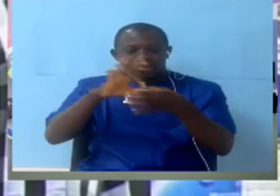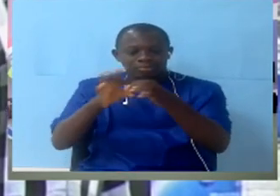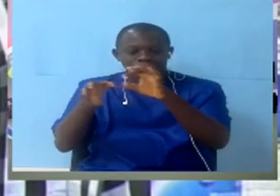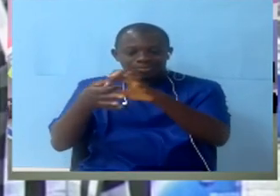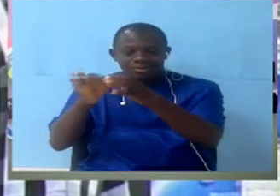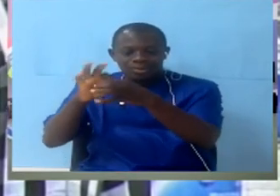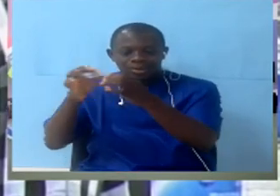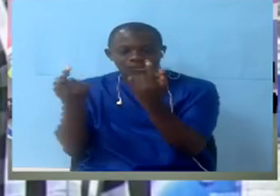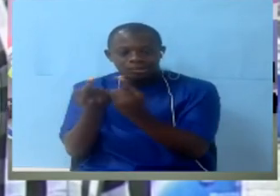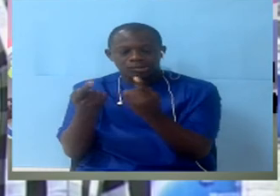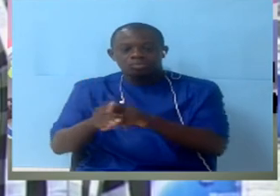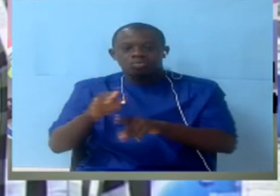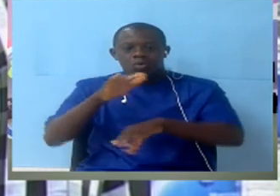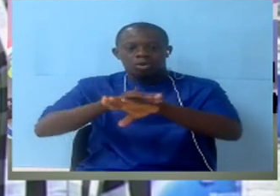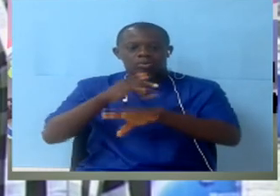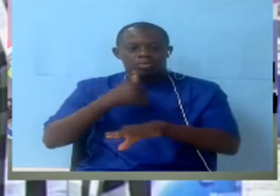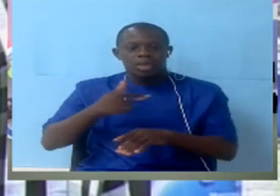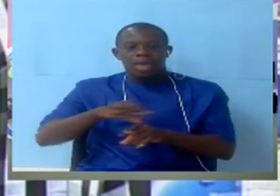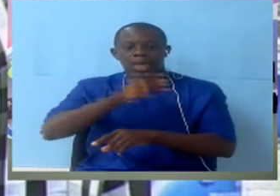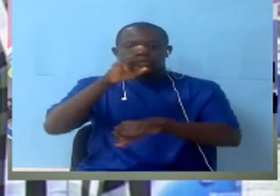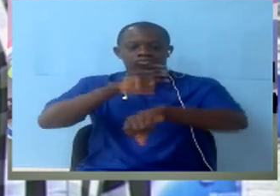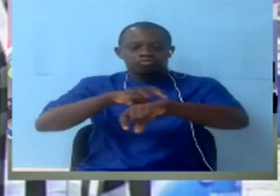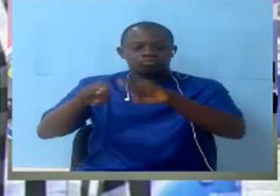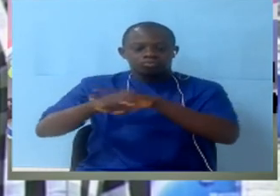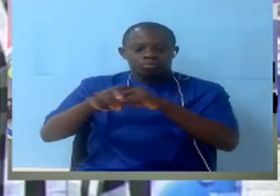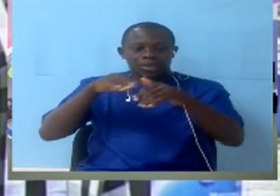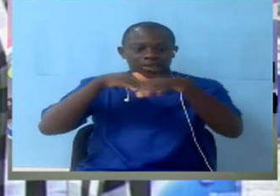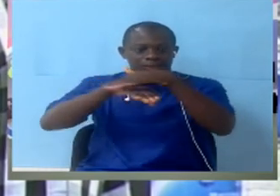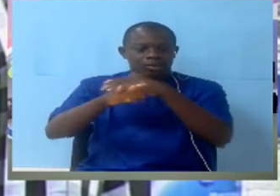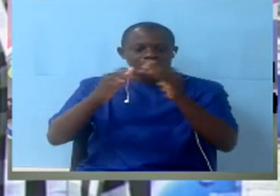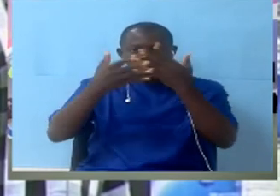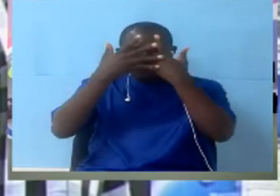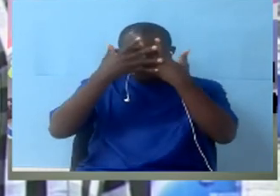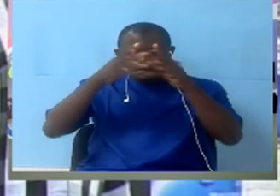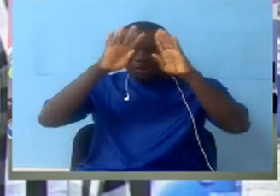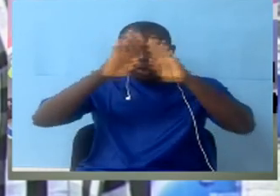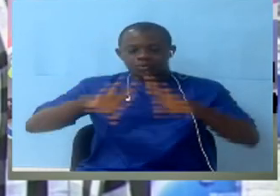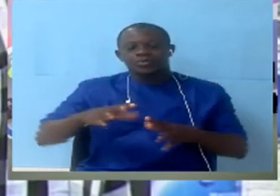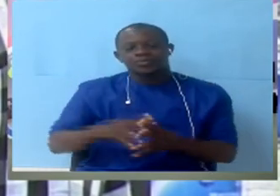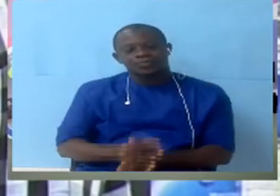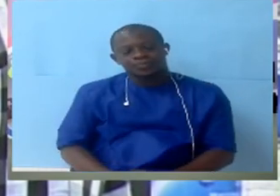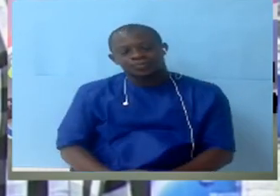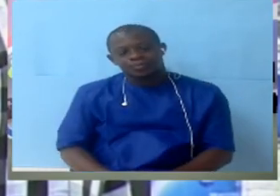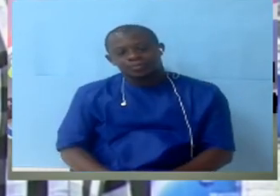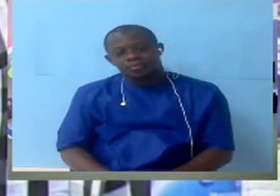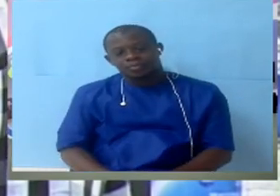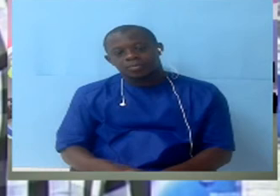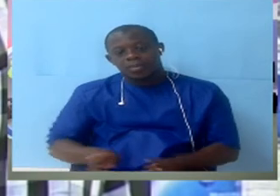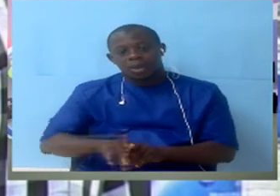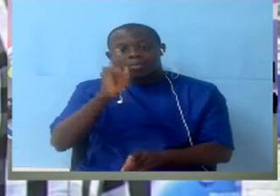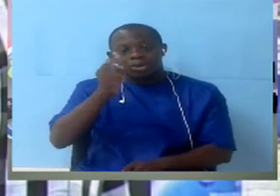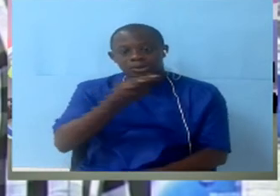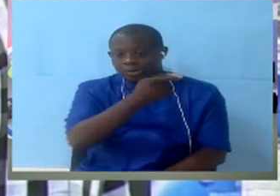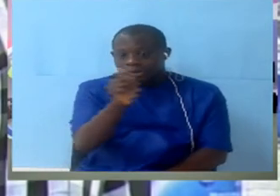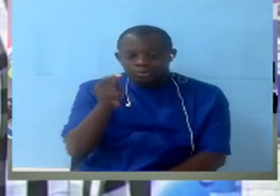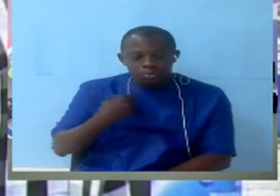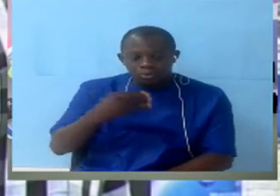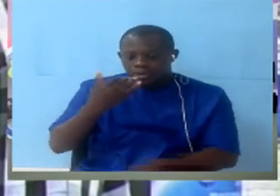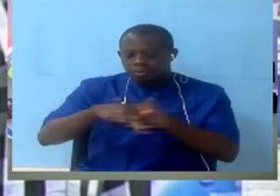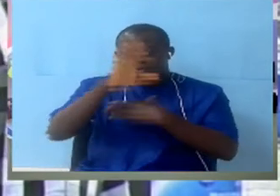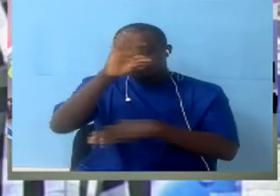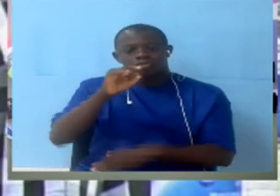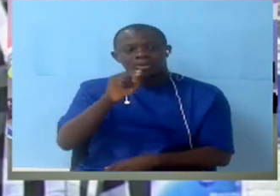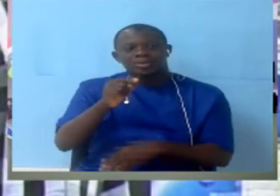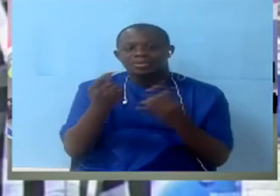Handcuff inside the cell. Let them put cuffs on me in the cell. So, but then all man now okay. But they didn't do